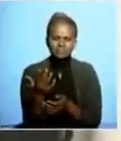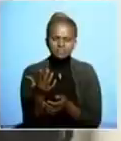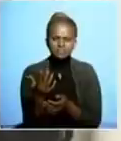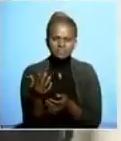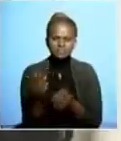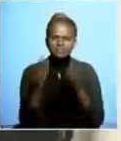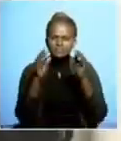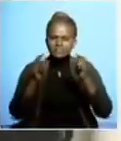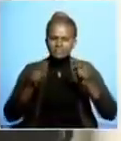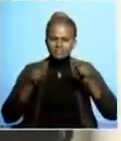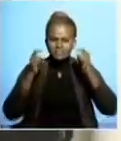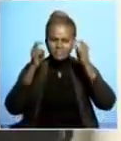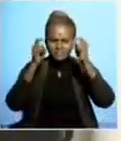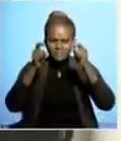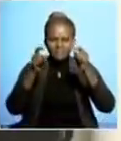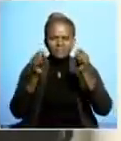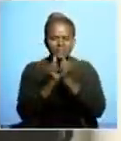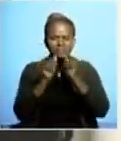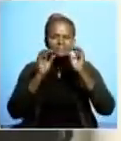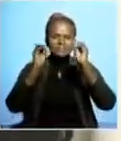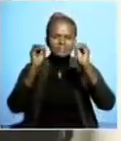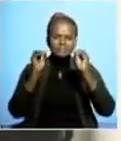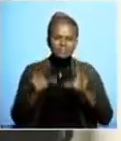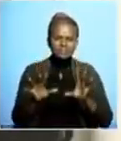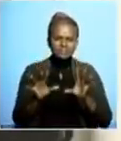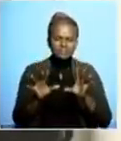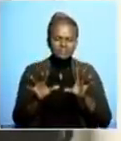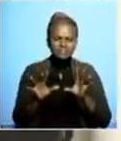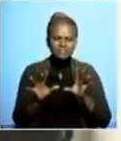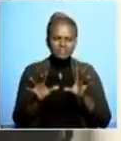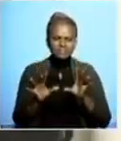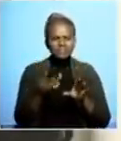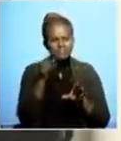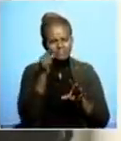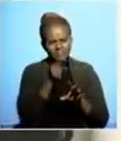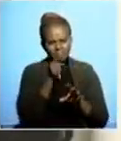Promotions amongst teachers. It's been an issue.